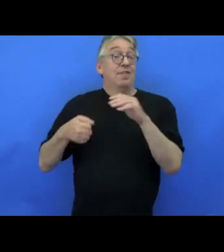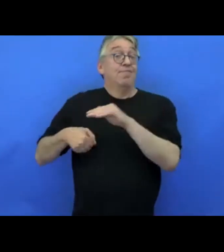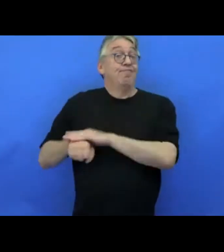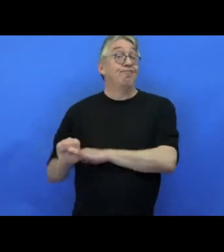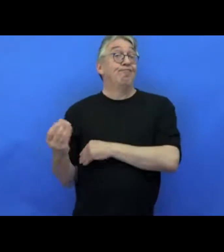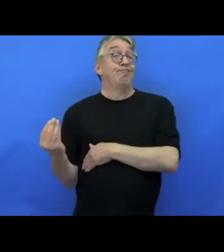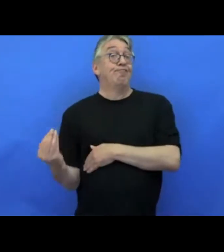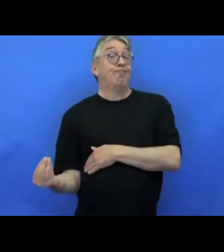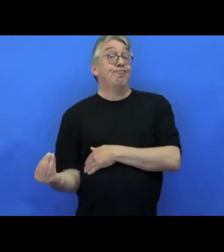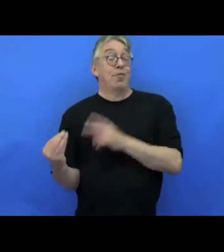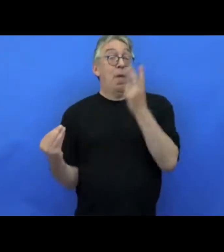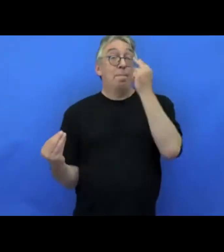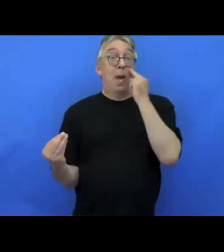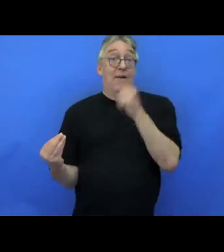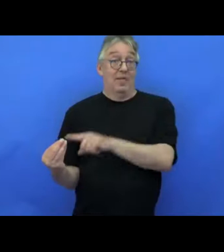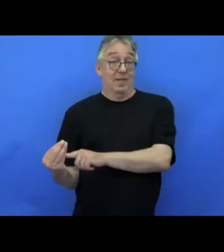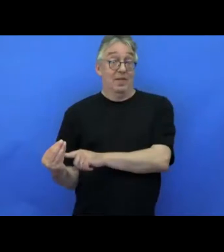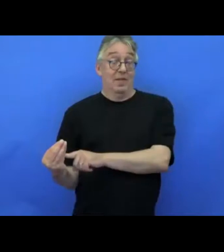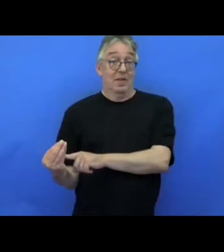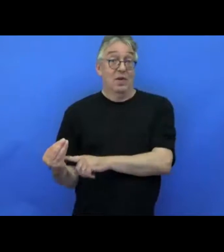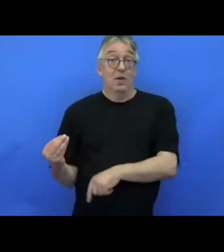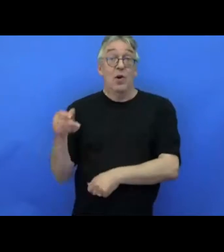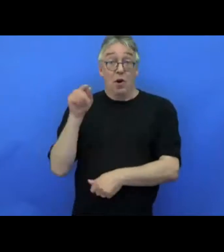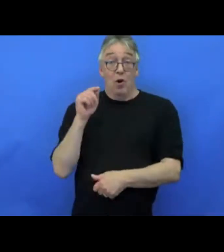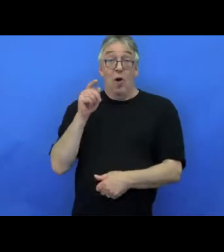that this person spent most of his day